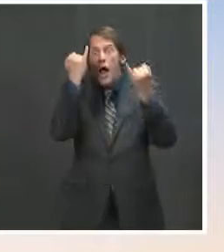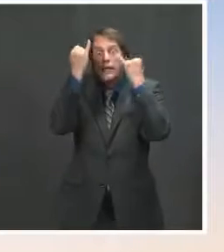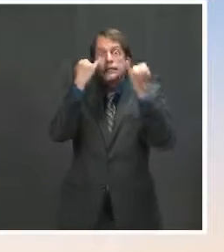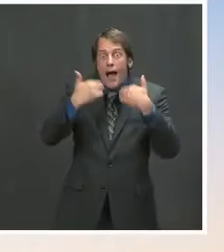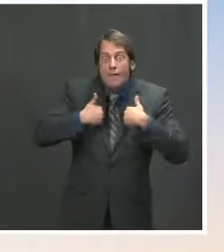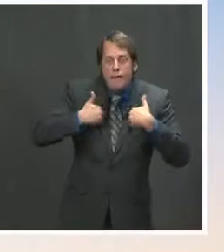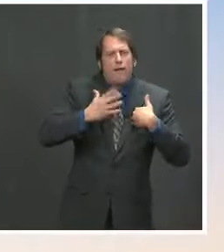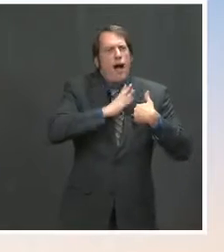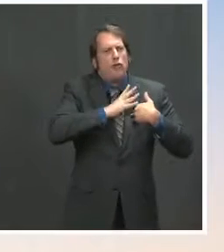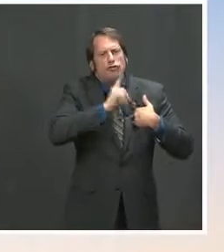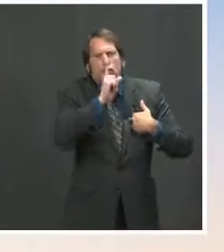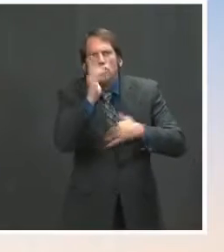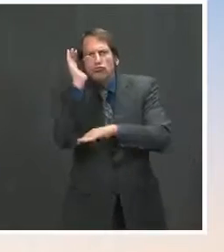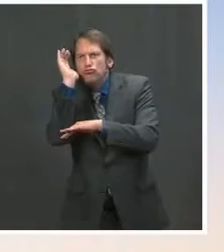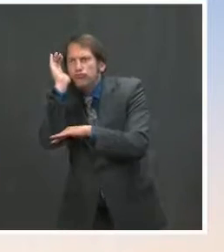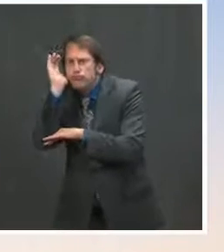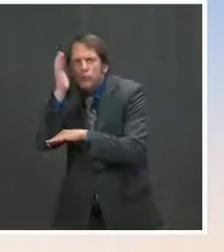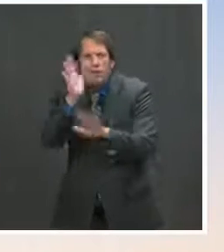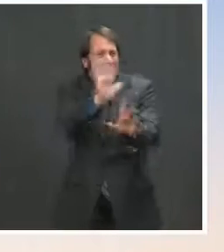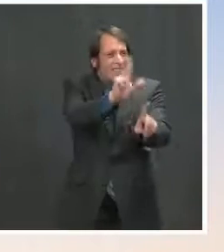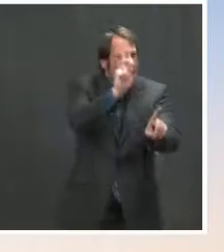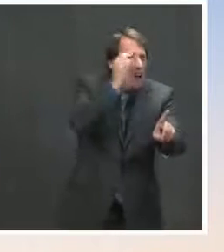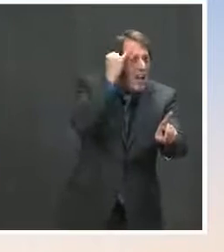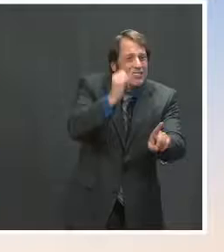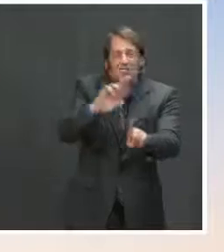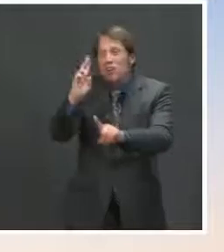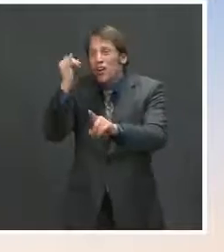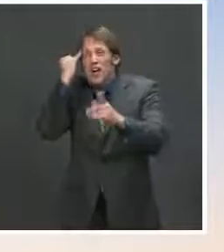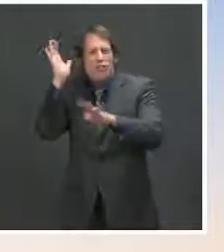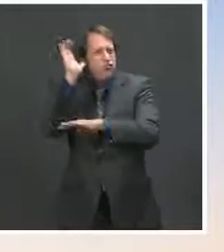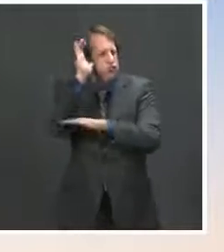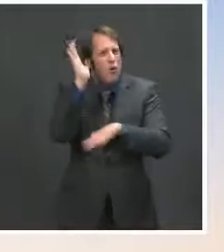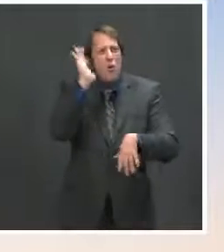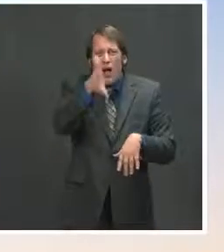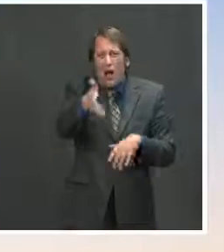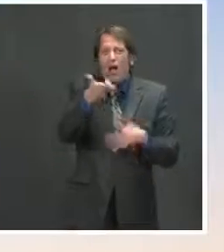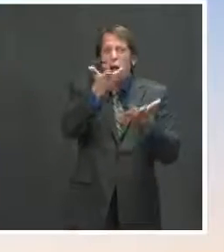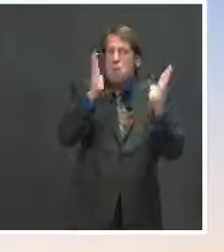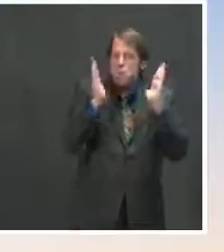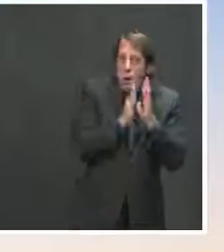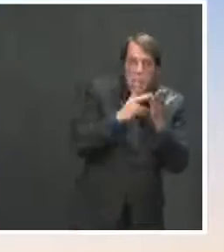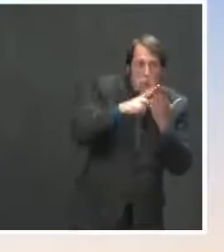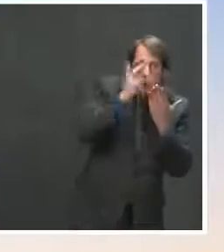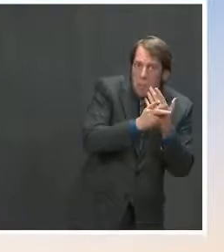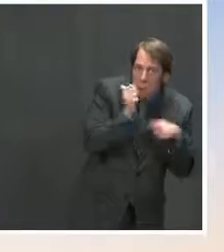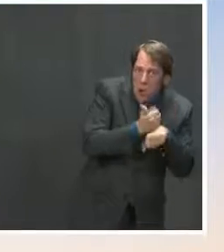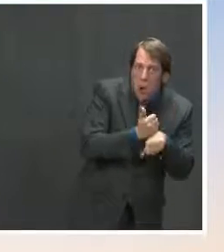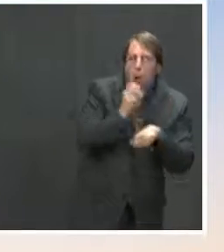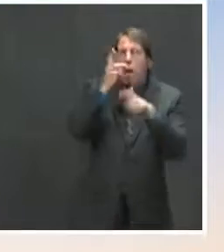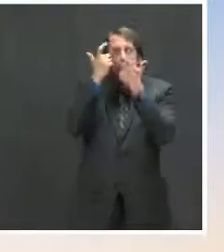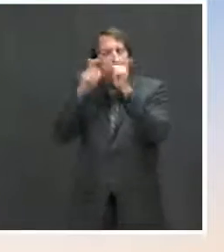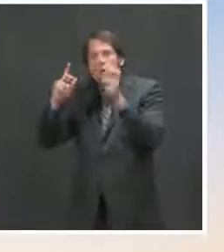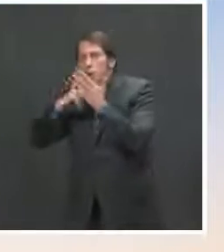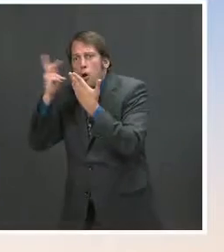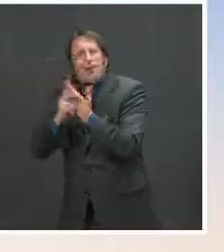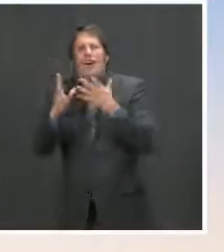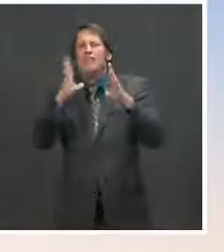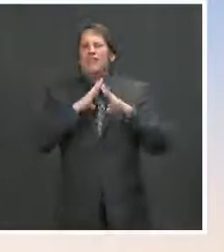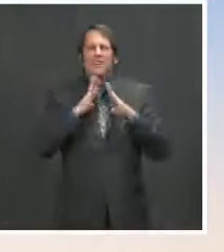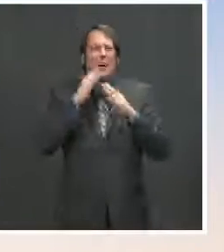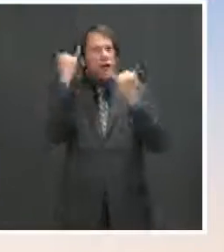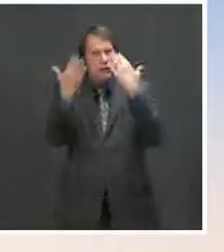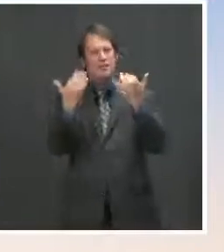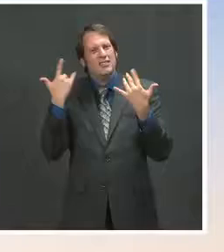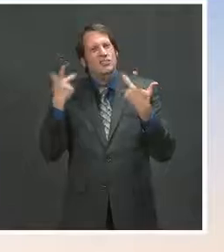upon legislation moving forward. Smaller packages, pieces being peeled off. Right now, there's the nitty gritty work going on in